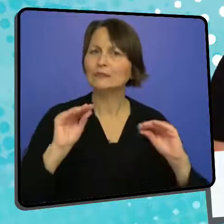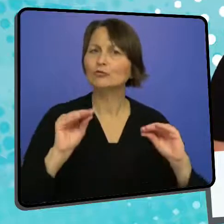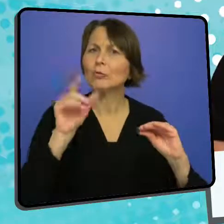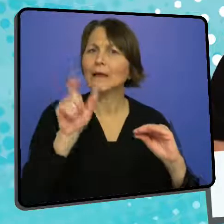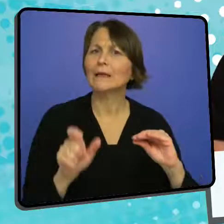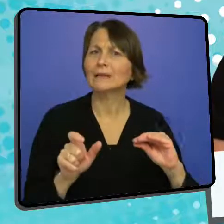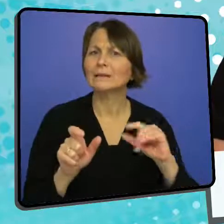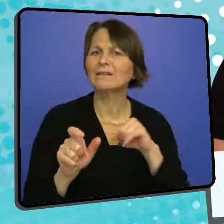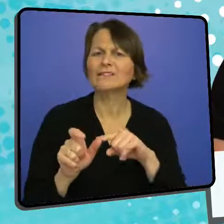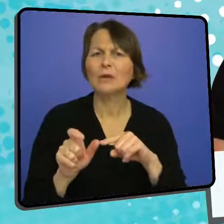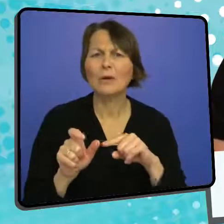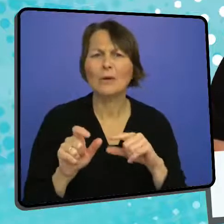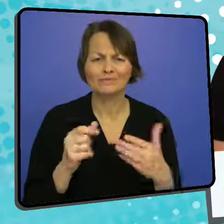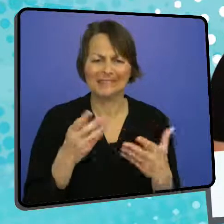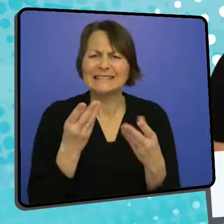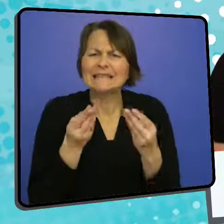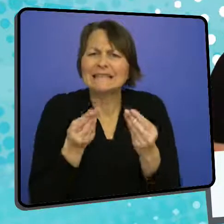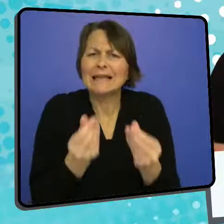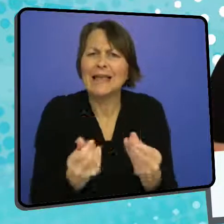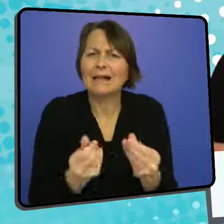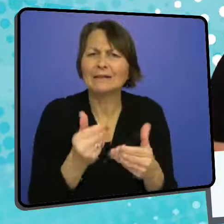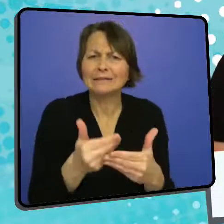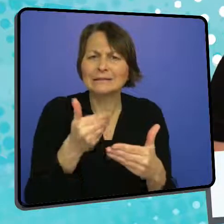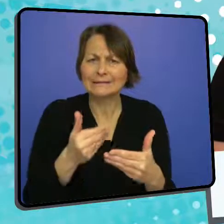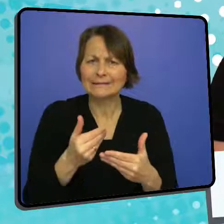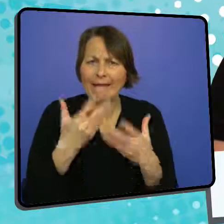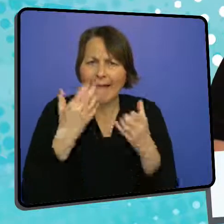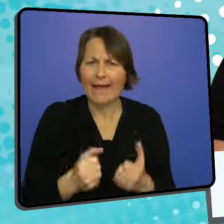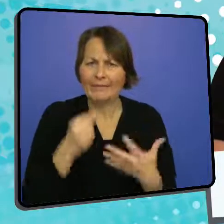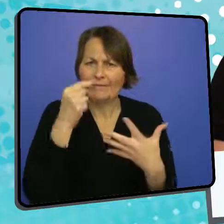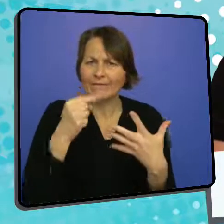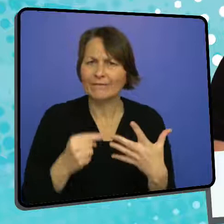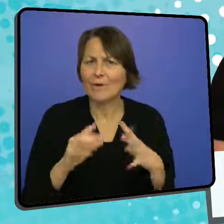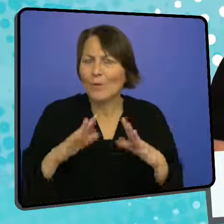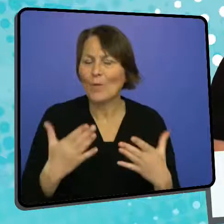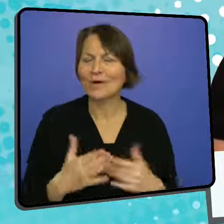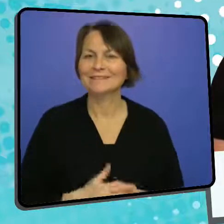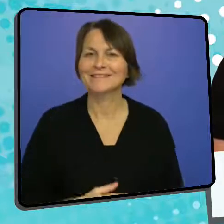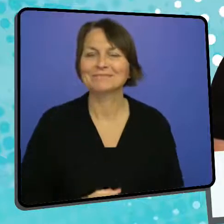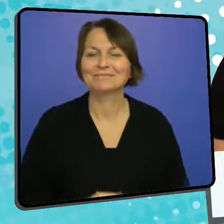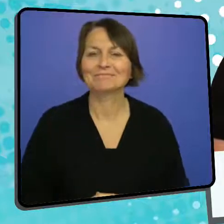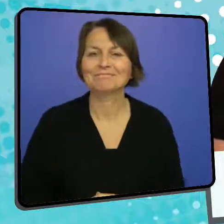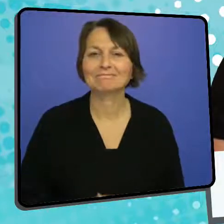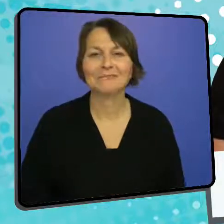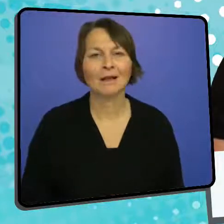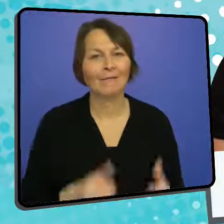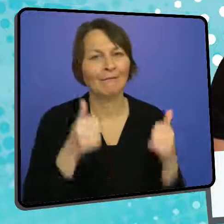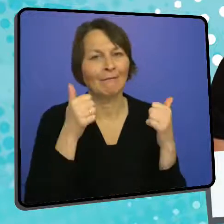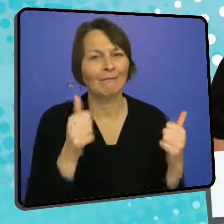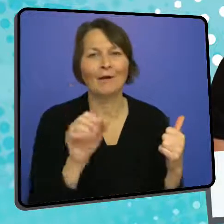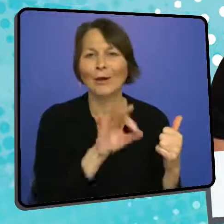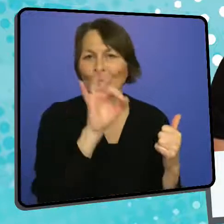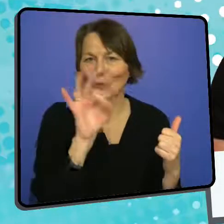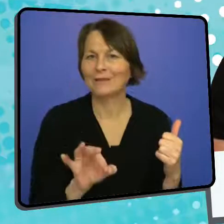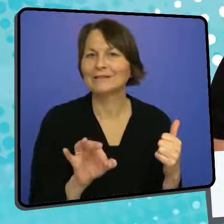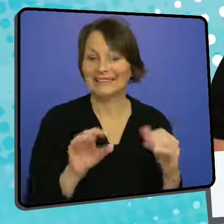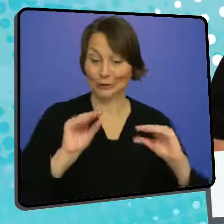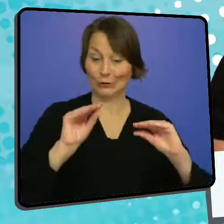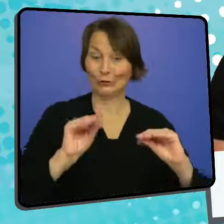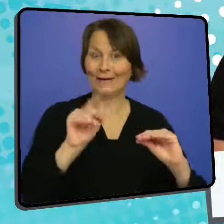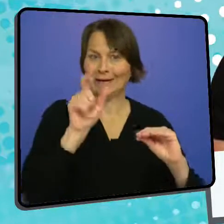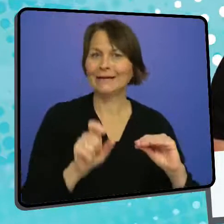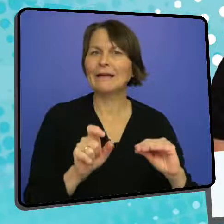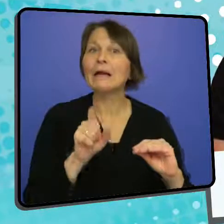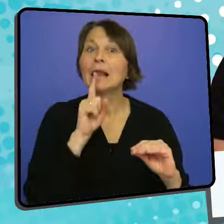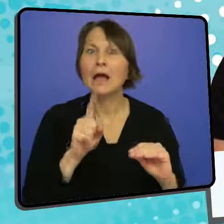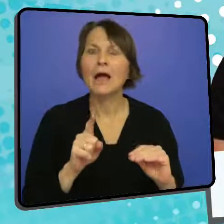need? Mm-hmm. And it's a great question, because as I said, it's a very niche role. And when you finish